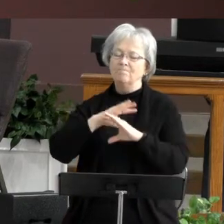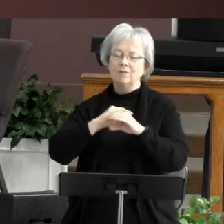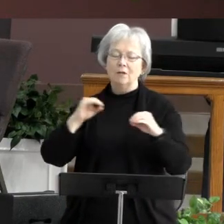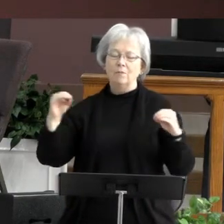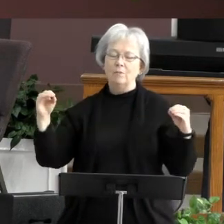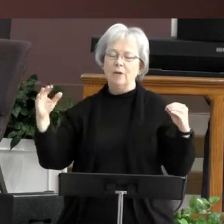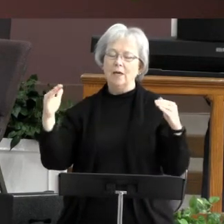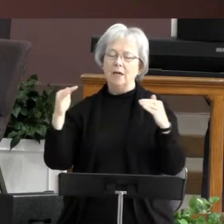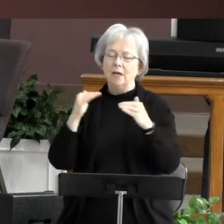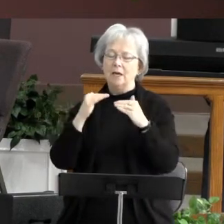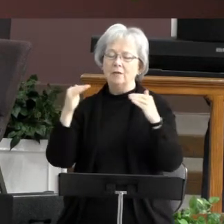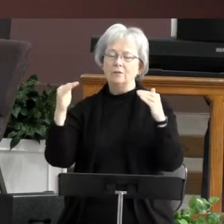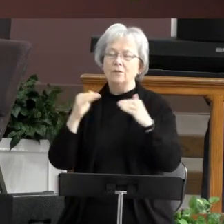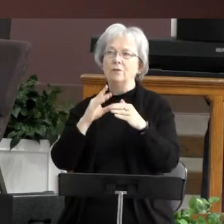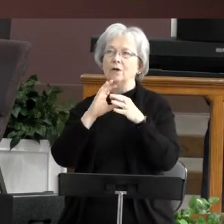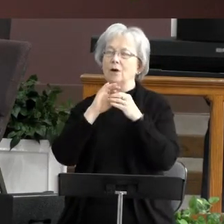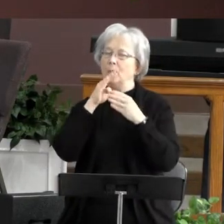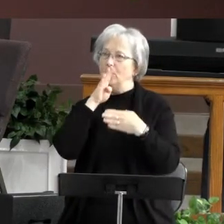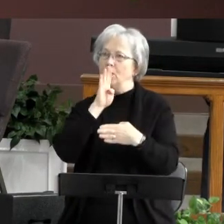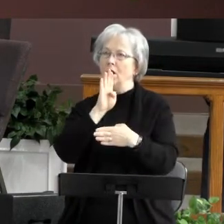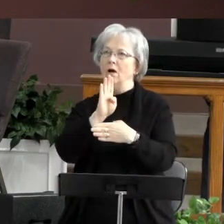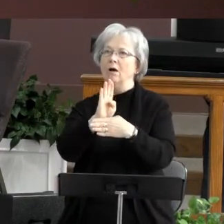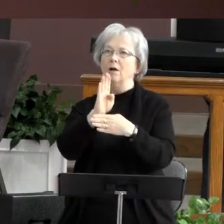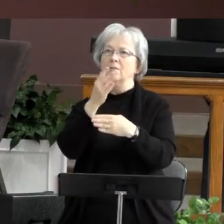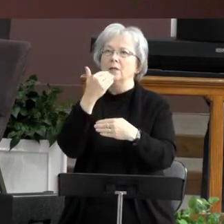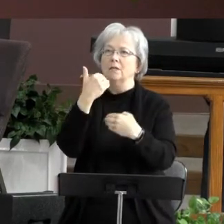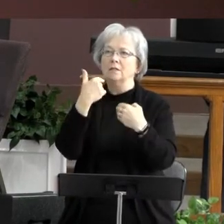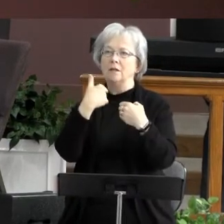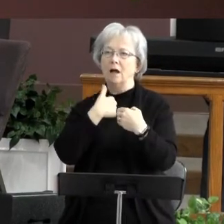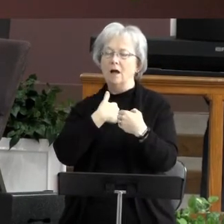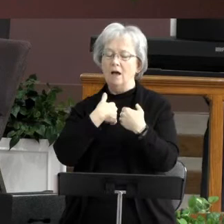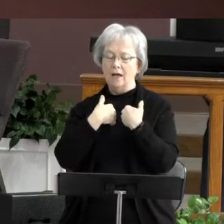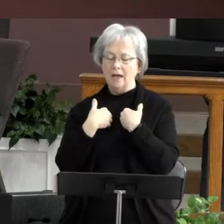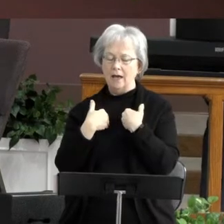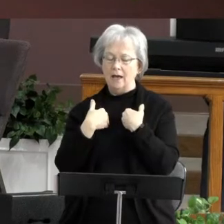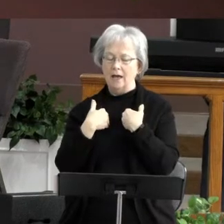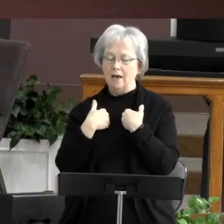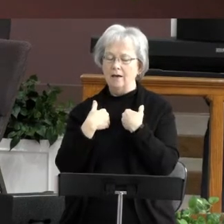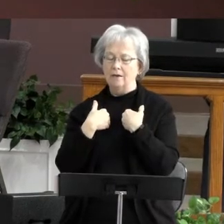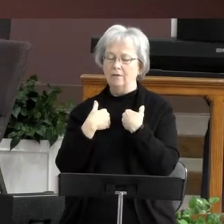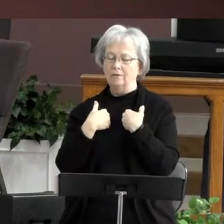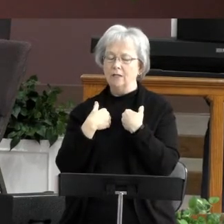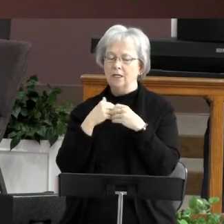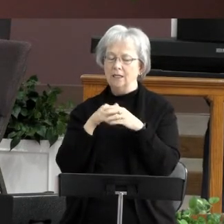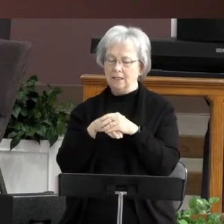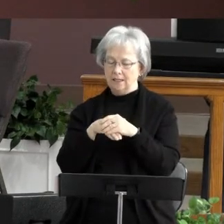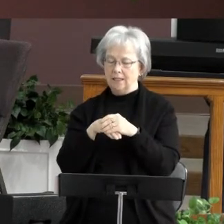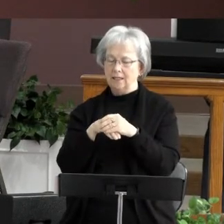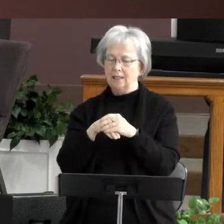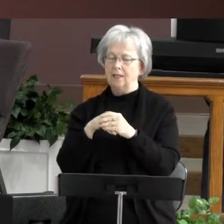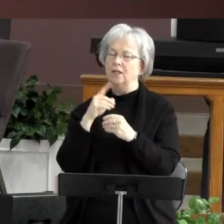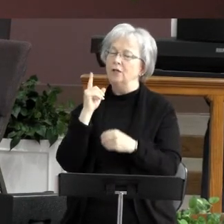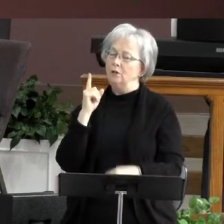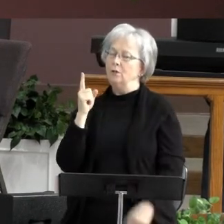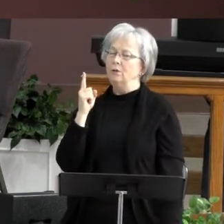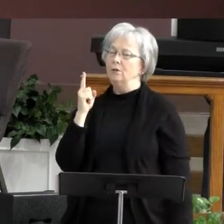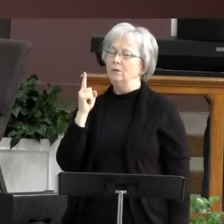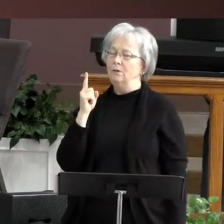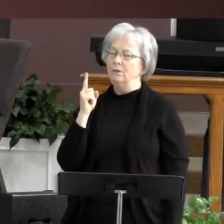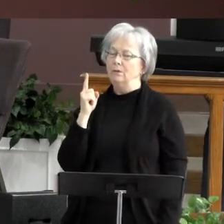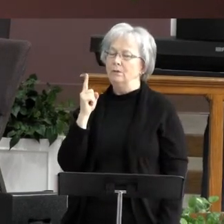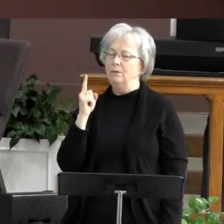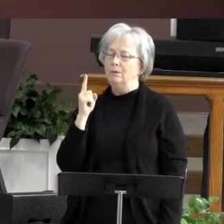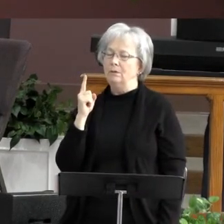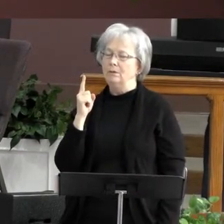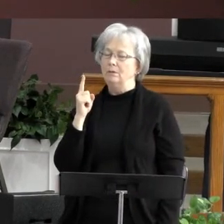Nothing compares to the promise I have in you.